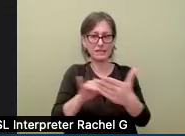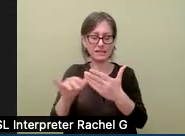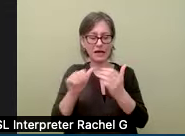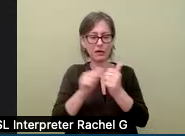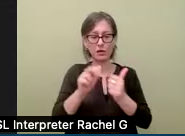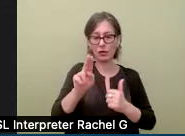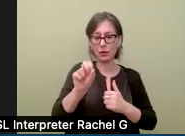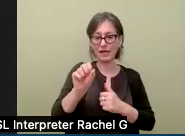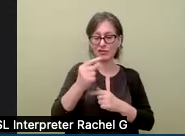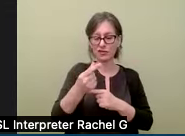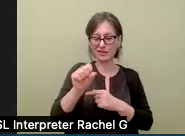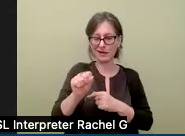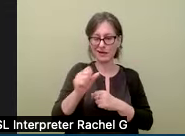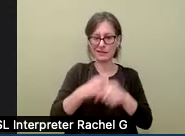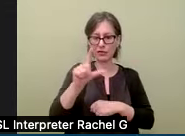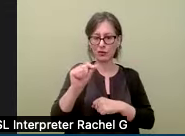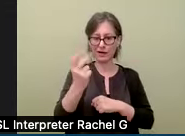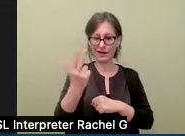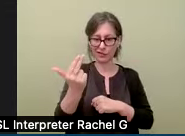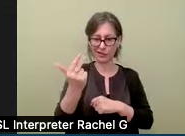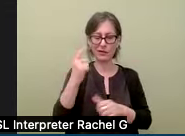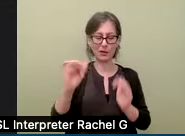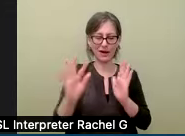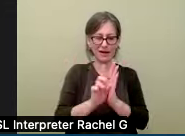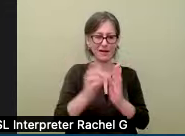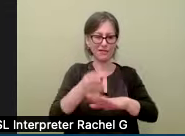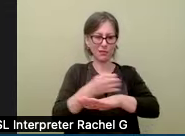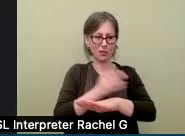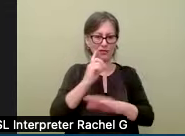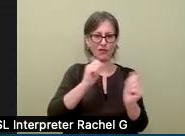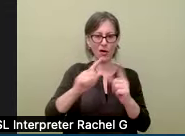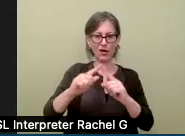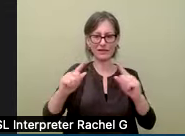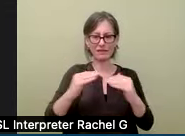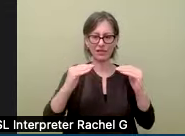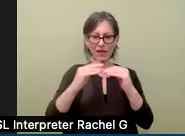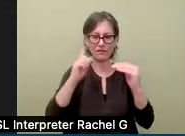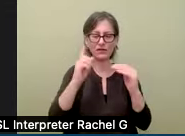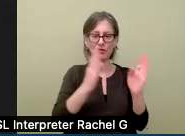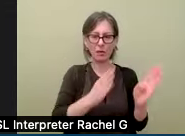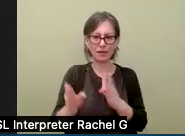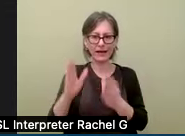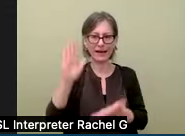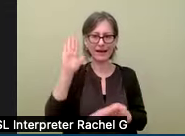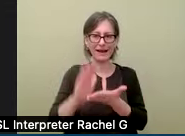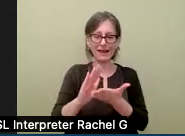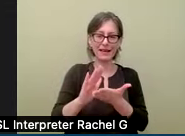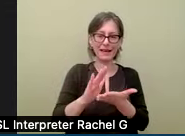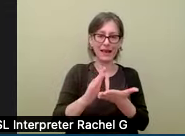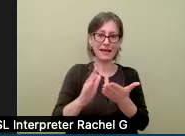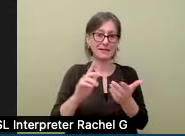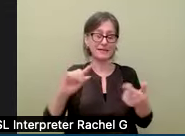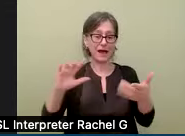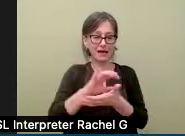in 2013 that identified improvements to all levels of tsunami planning could reduce casualties and damage by 80 to